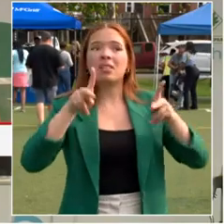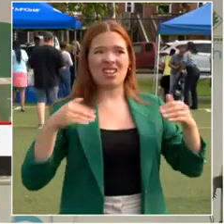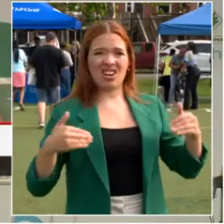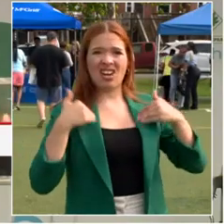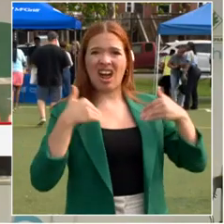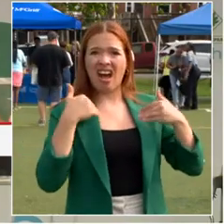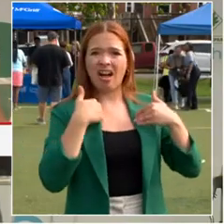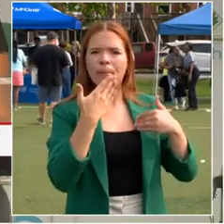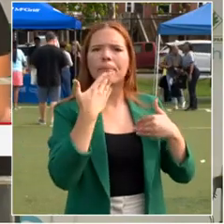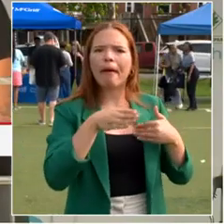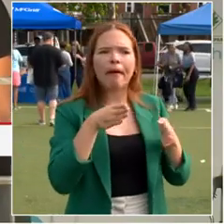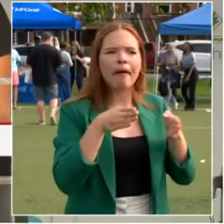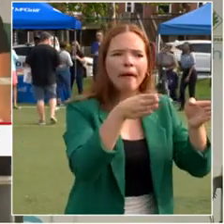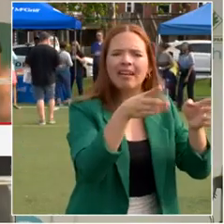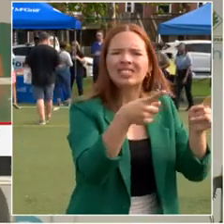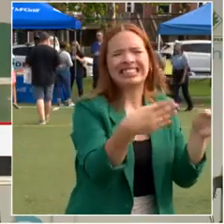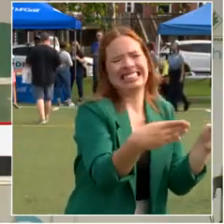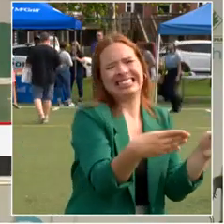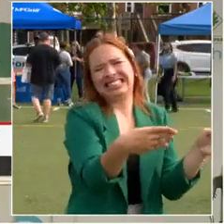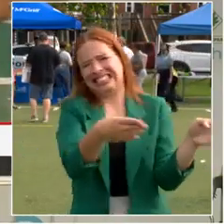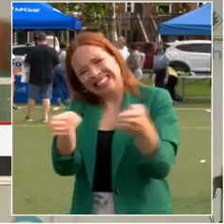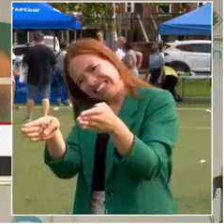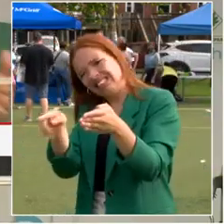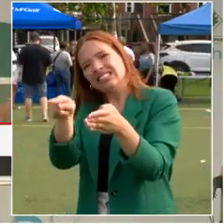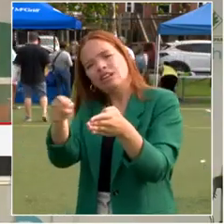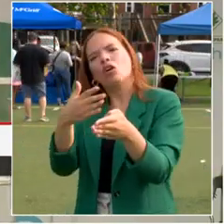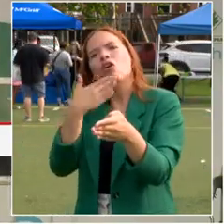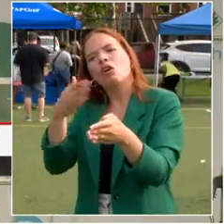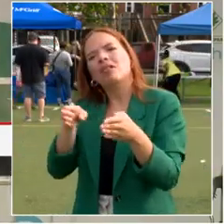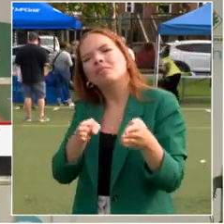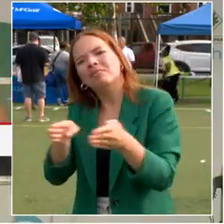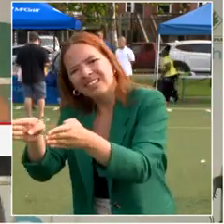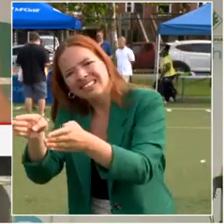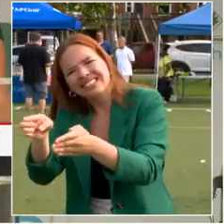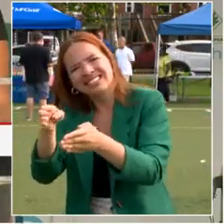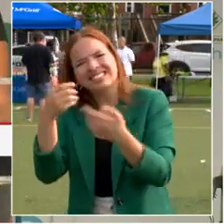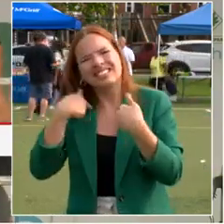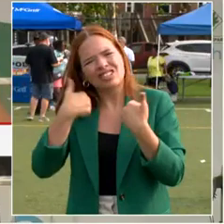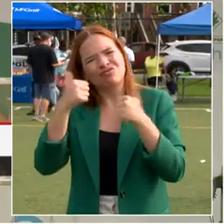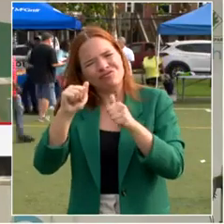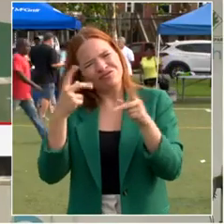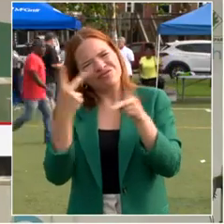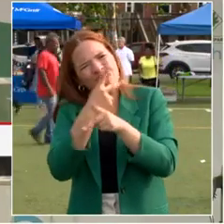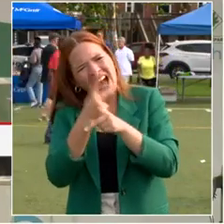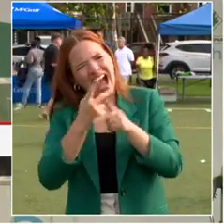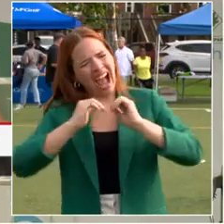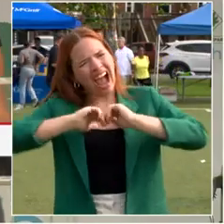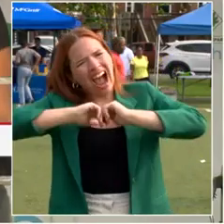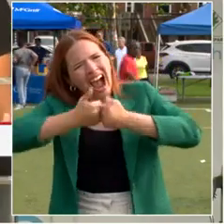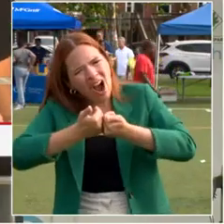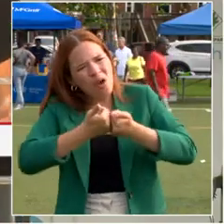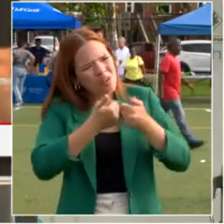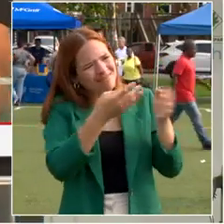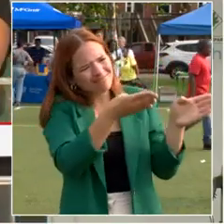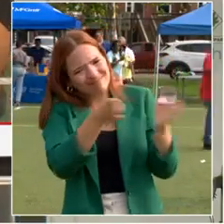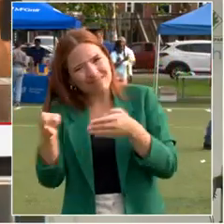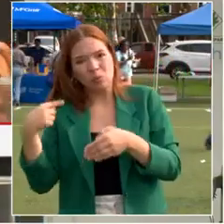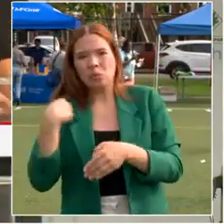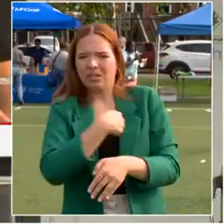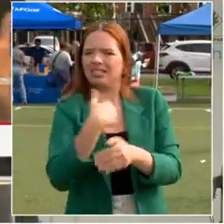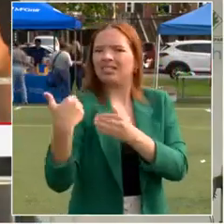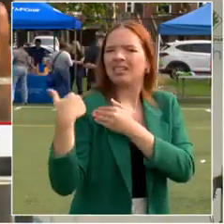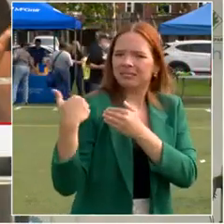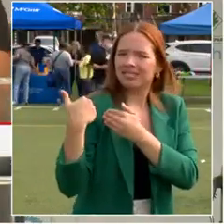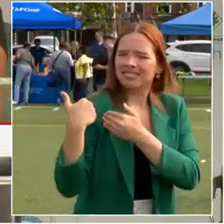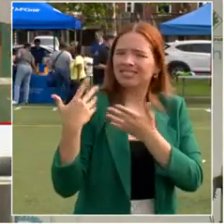8 wards is one of the most pressing responsibilities we have as a collective community. So we're excited to see our